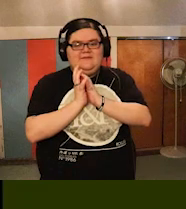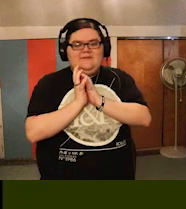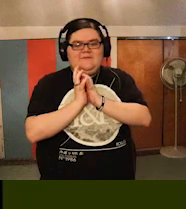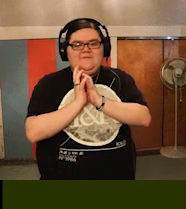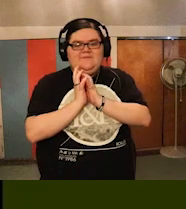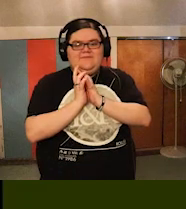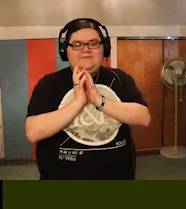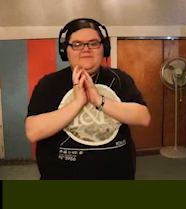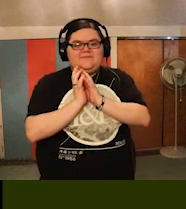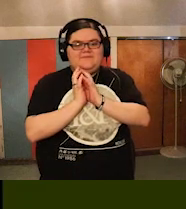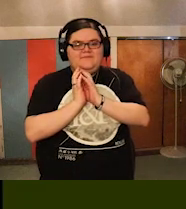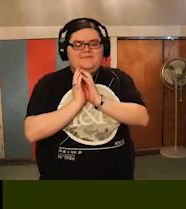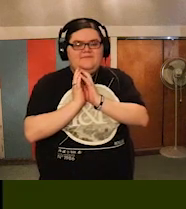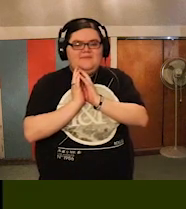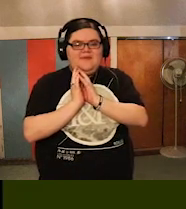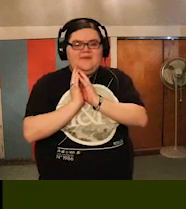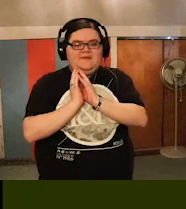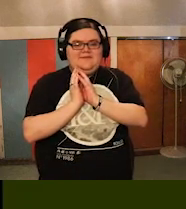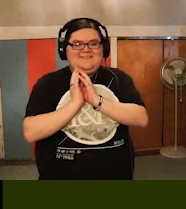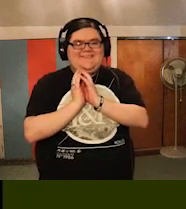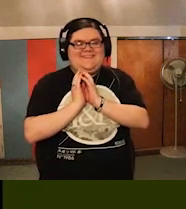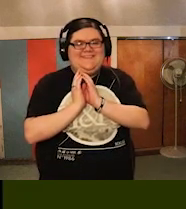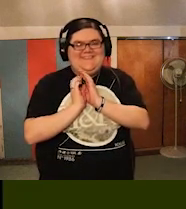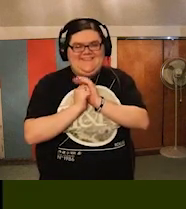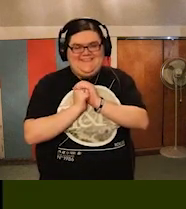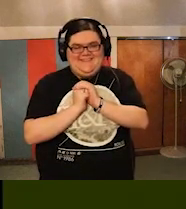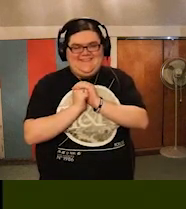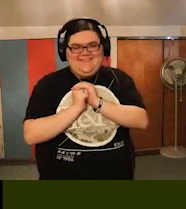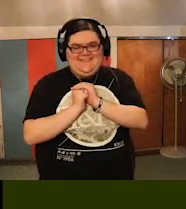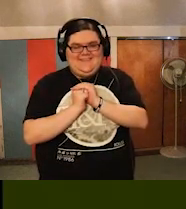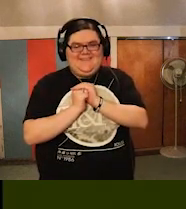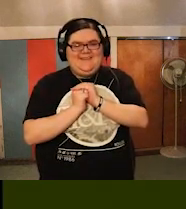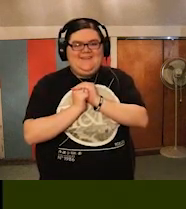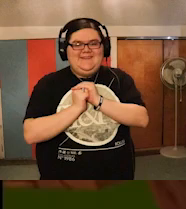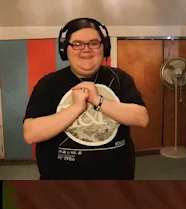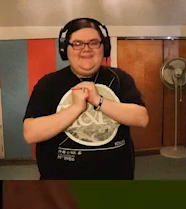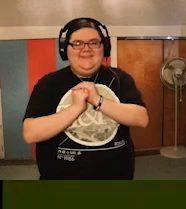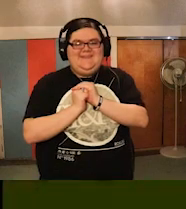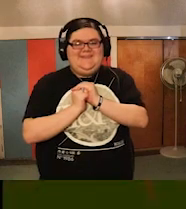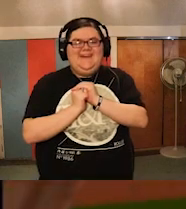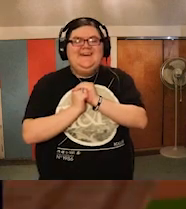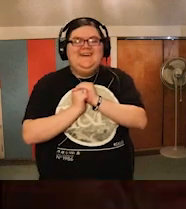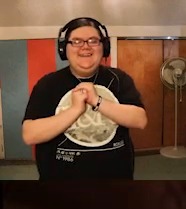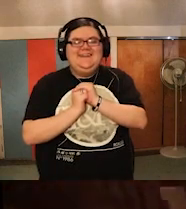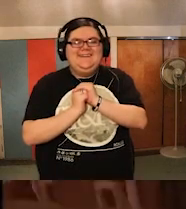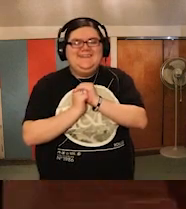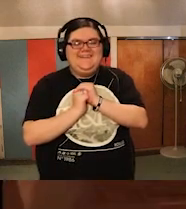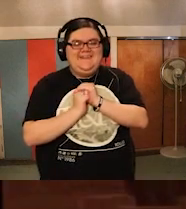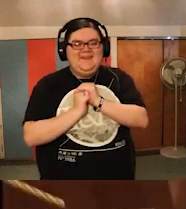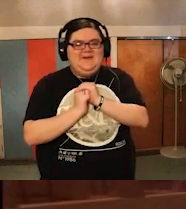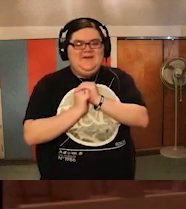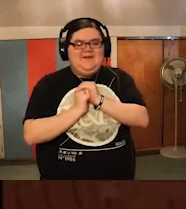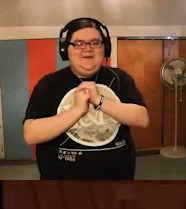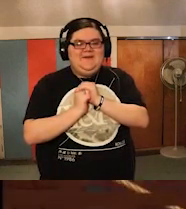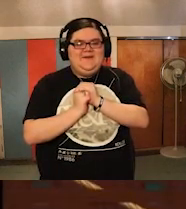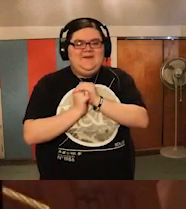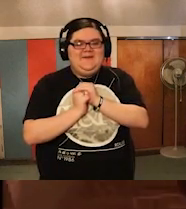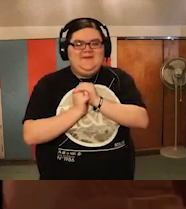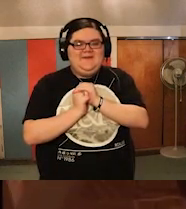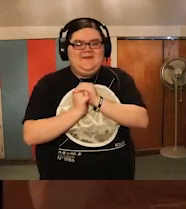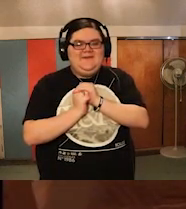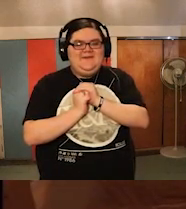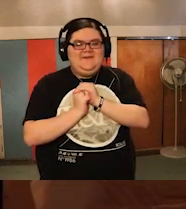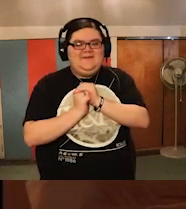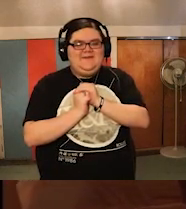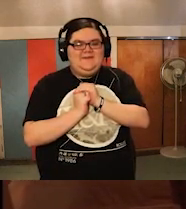I was just saying it to, you know, build his confidence back up, you know. You knock it down so that he has a bigger triumphant return. Now I think you gassed me up to the point of actually had a